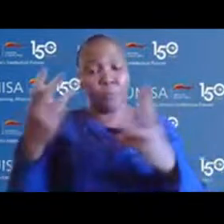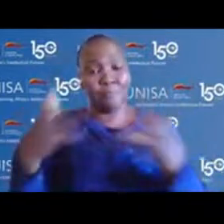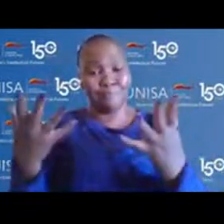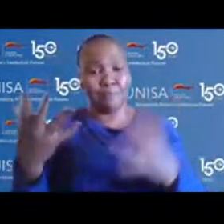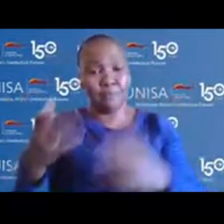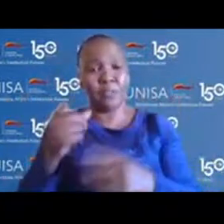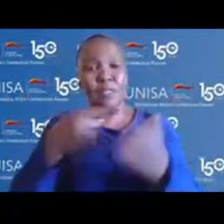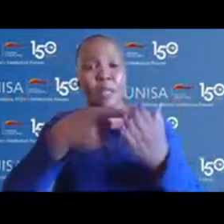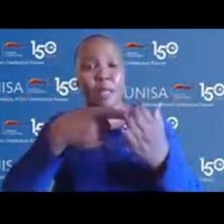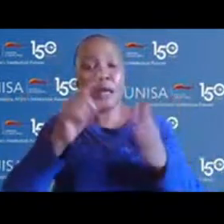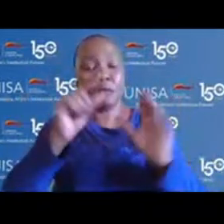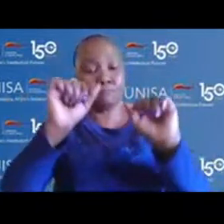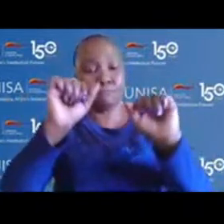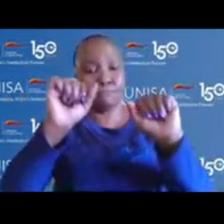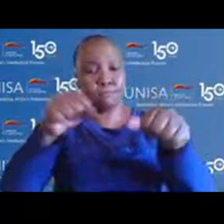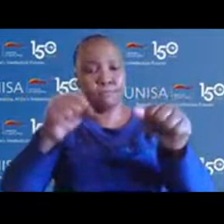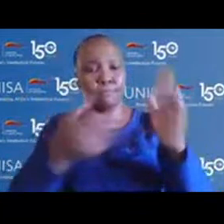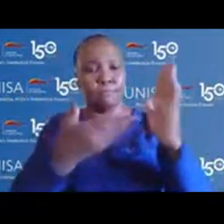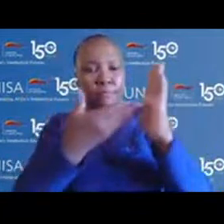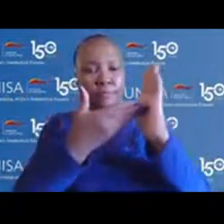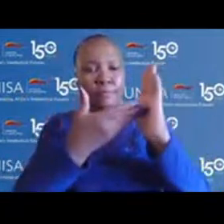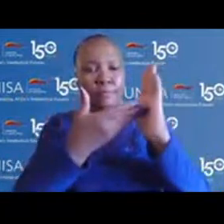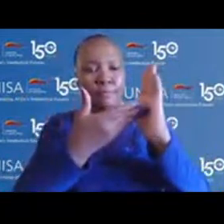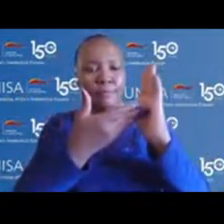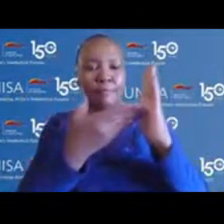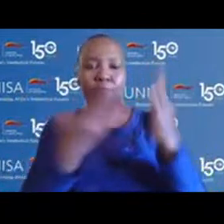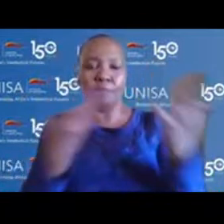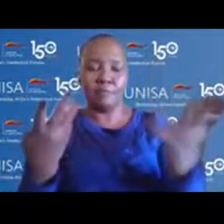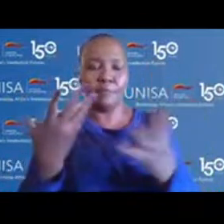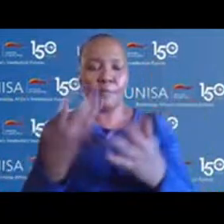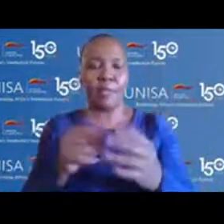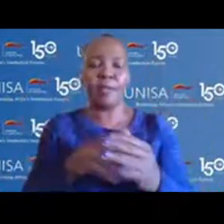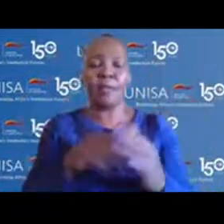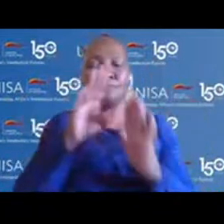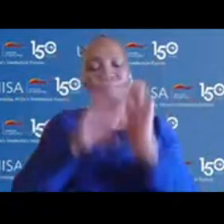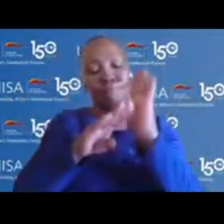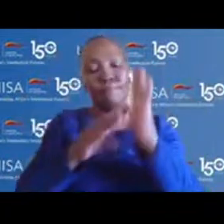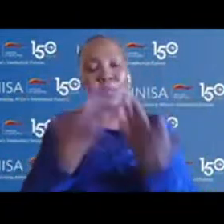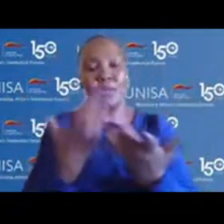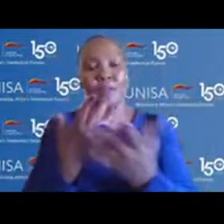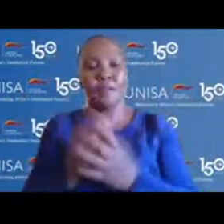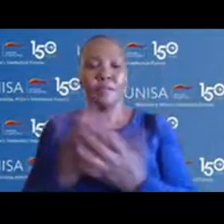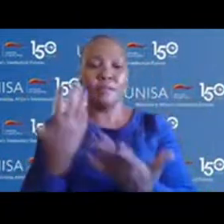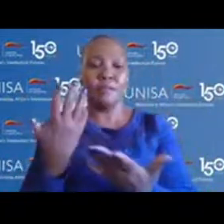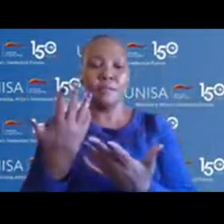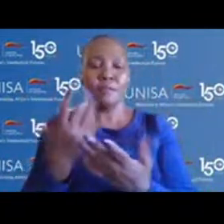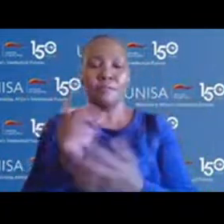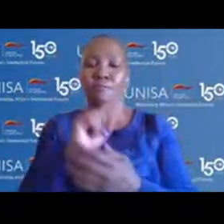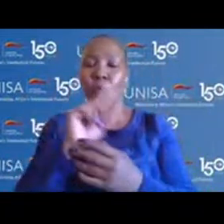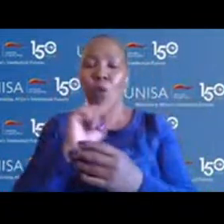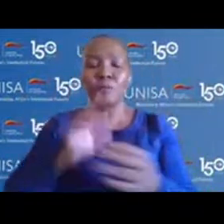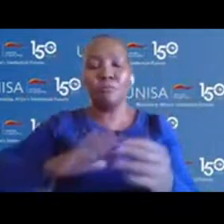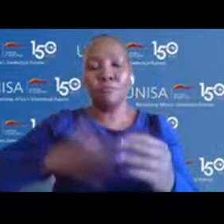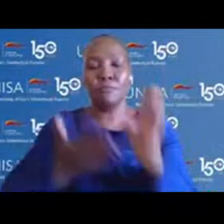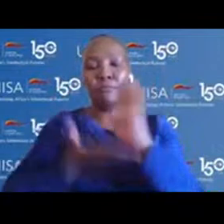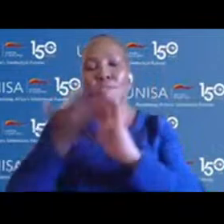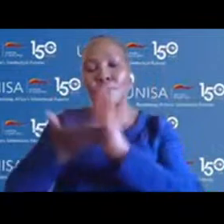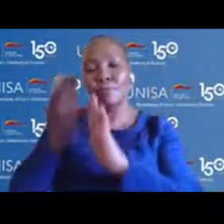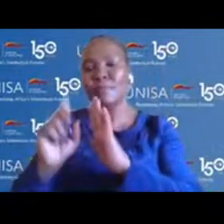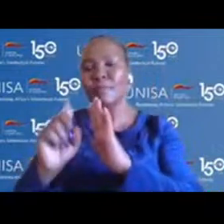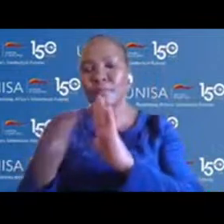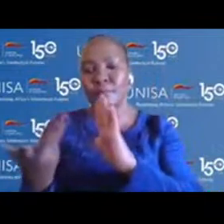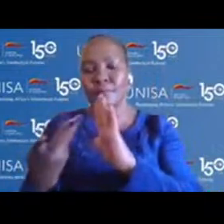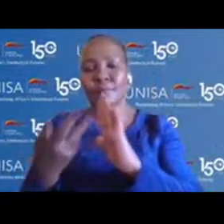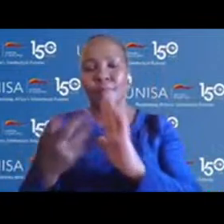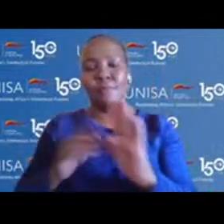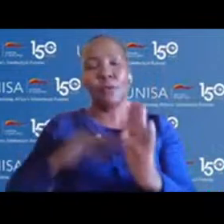this little guy right on top. Then it's going to say to us, okay, file or folder, what are you uploading? The first thing I want